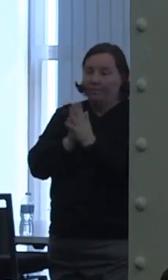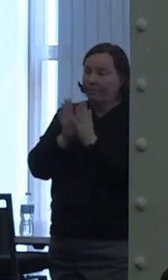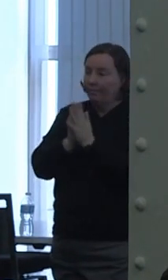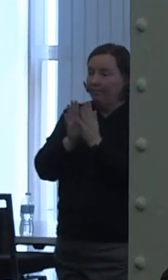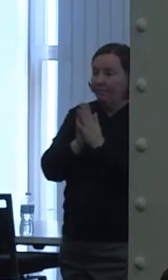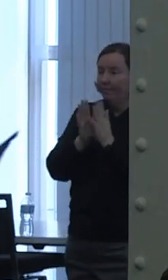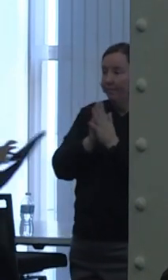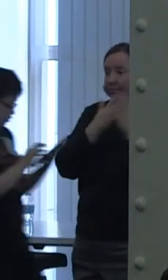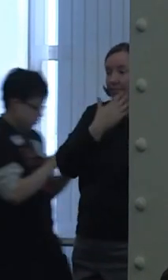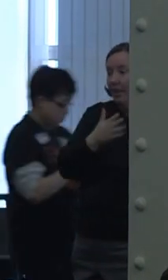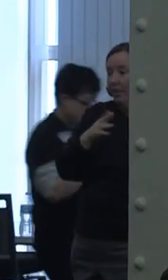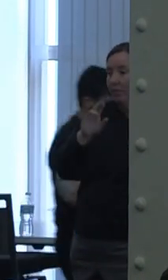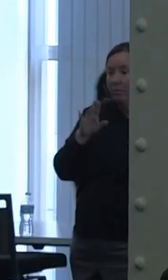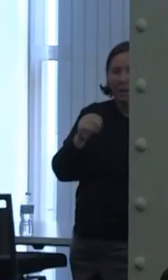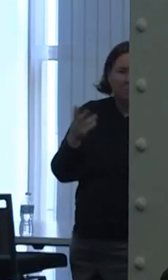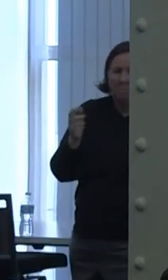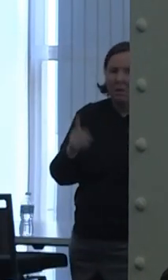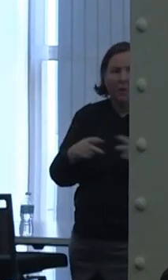Rebecca.